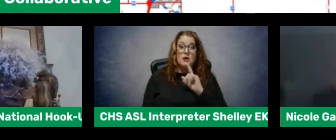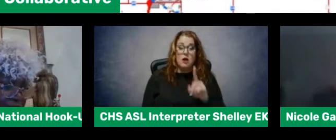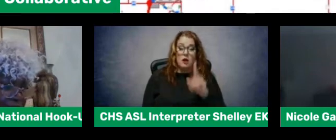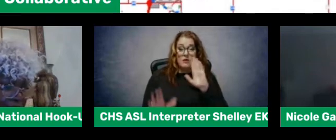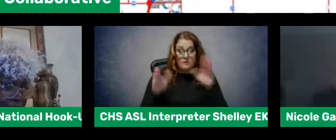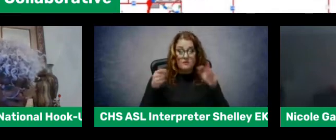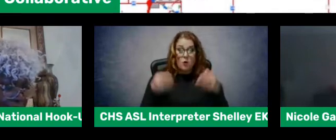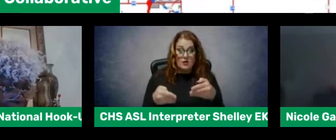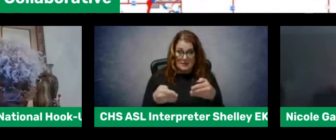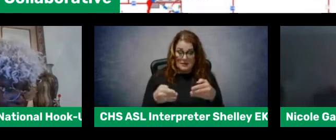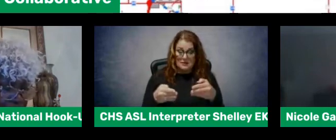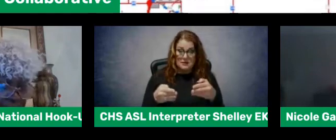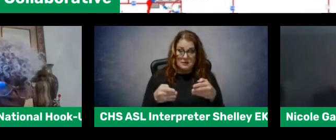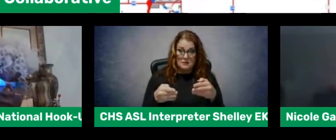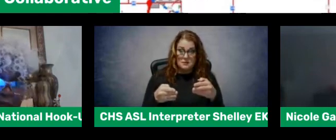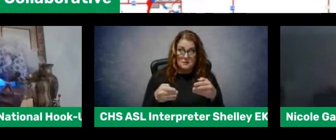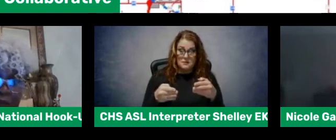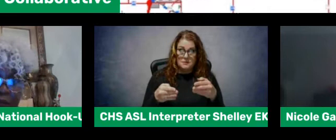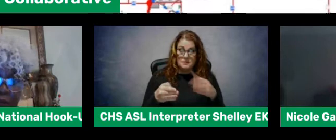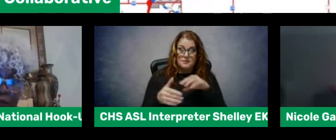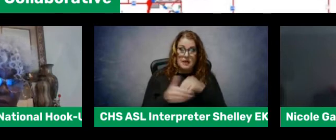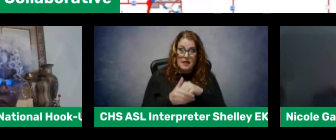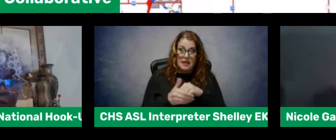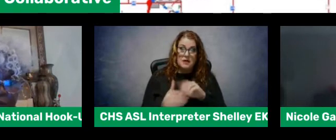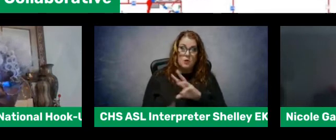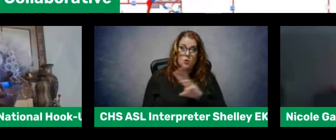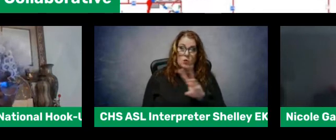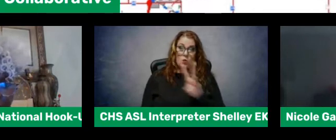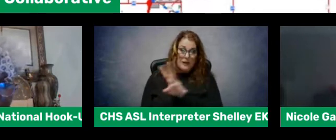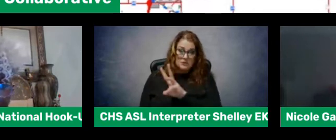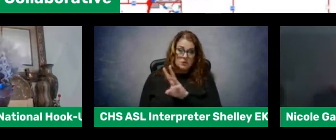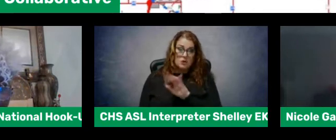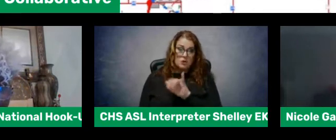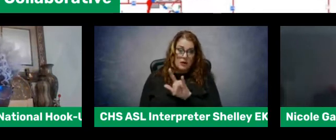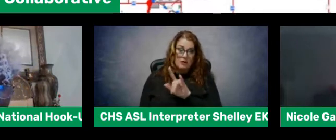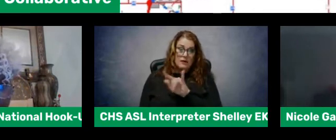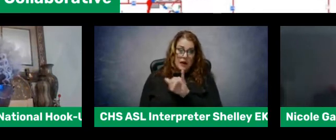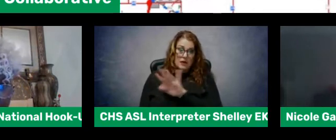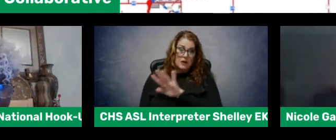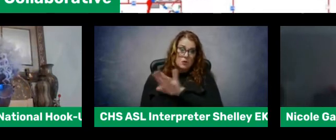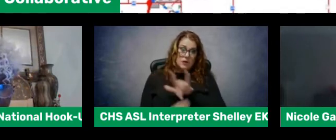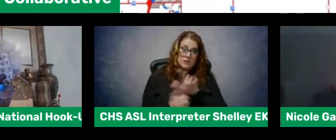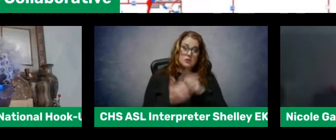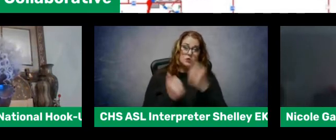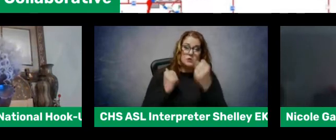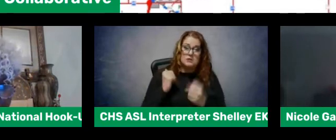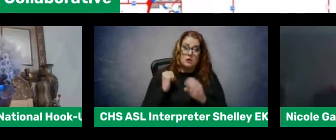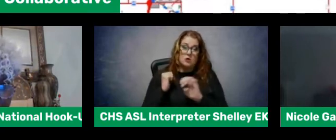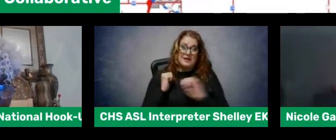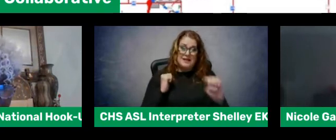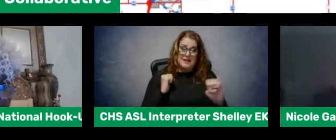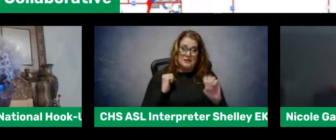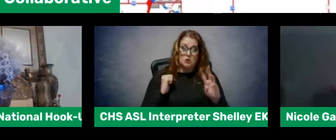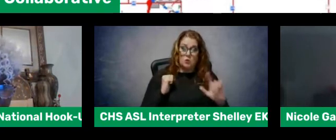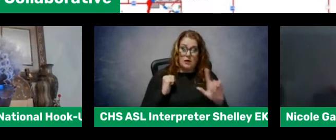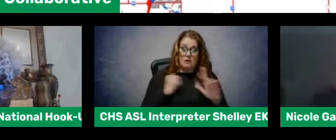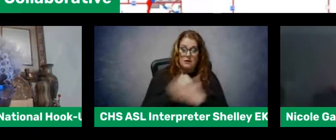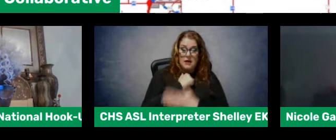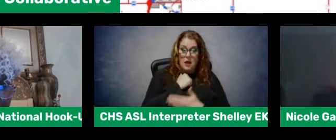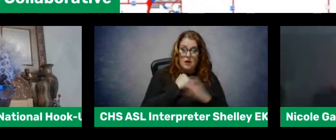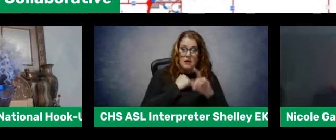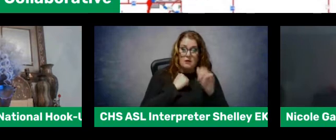focused. We're in Western Will County, but we are now reaching out into Southern and Eastern Will County with